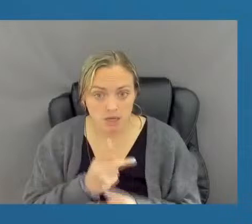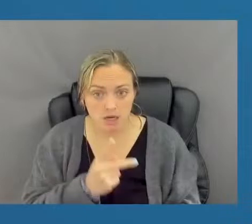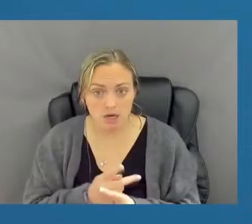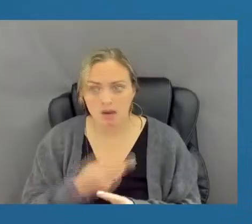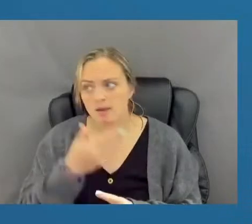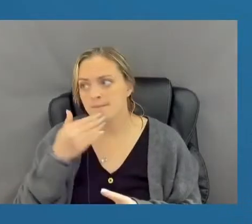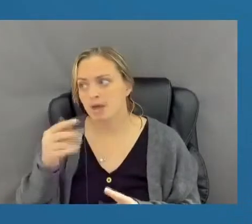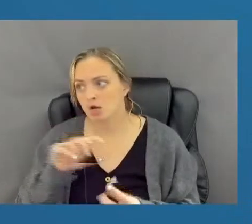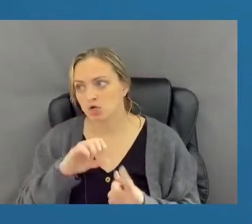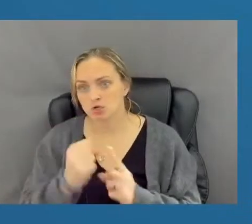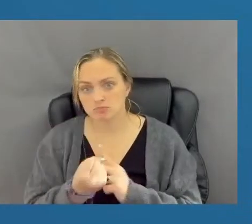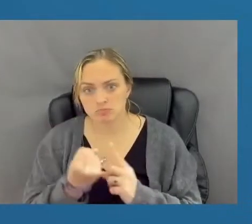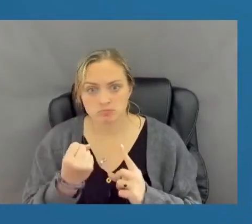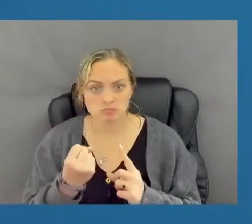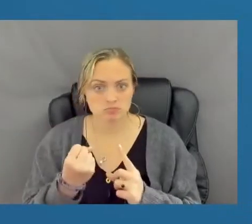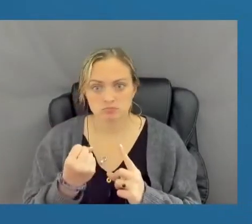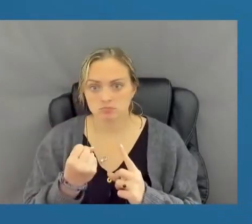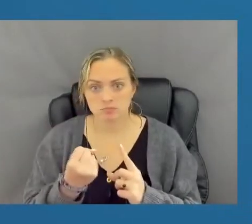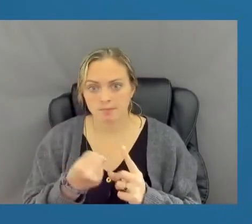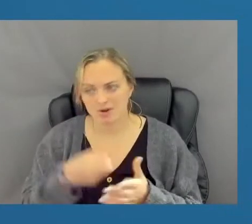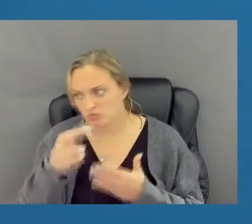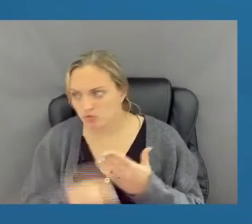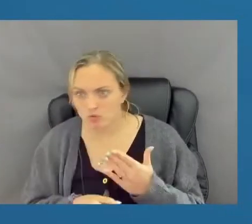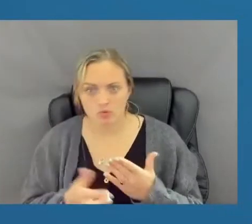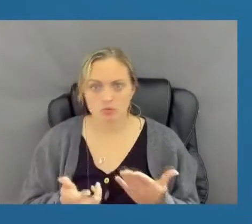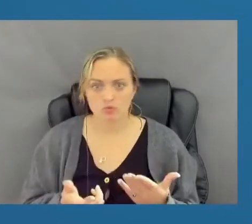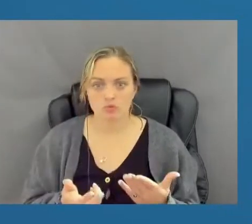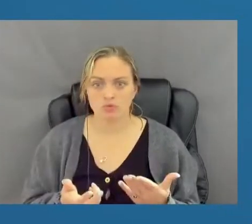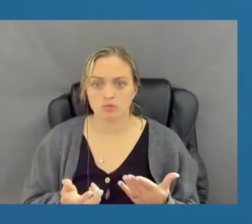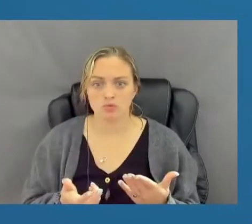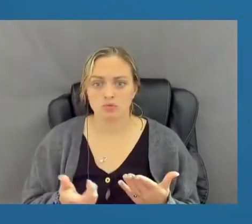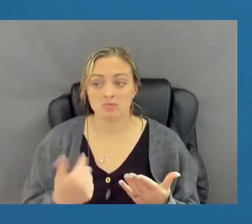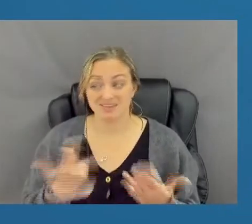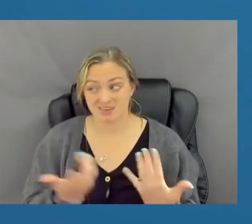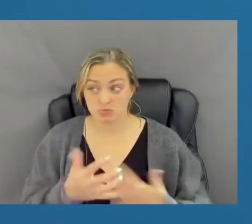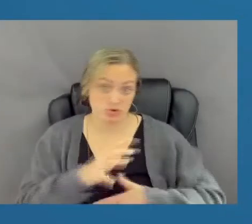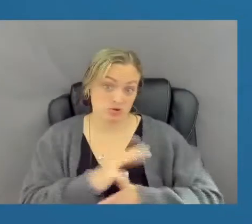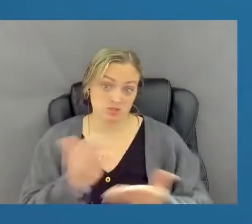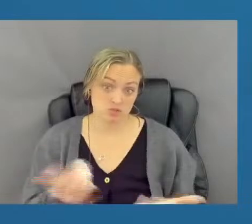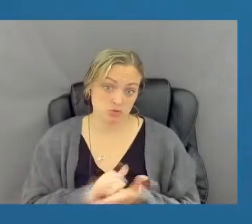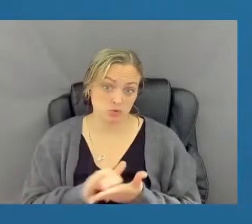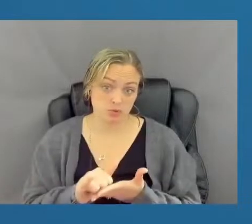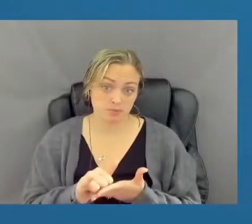outlook, better outcomes in life. Those are our priorities.